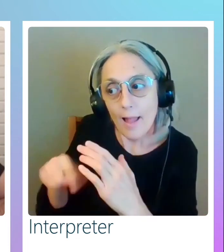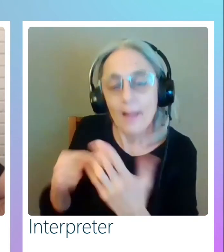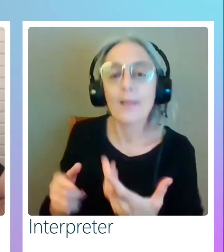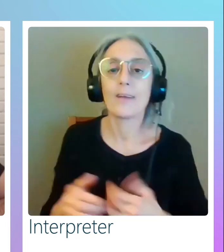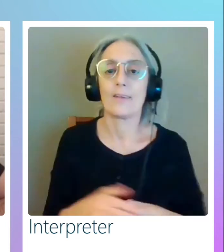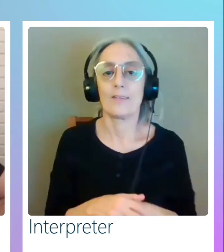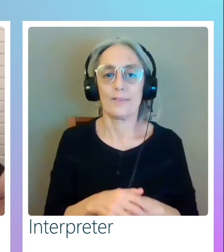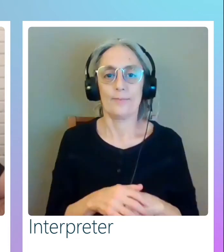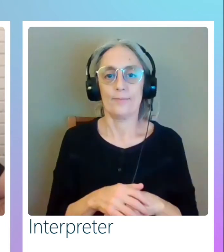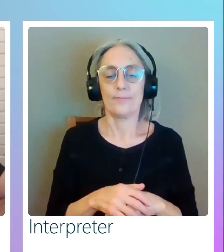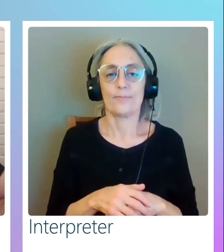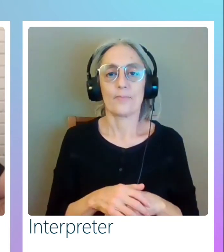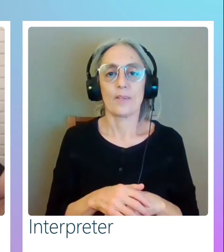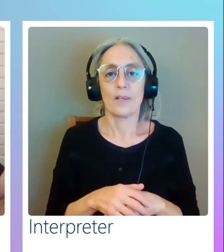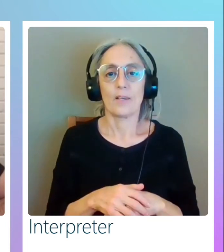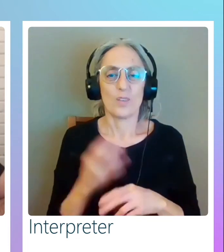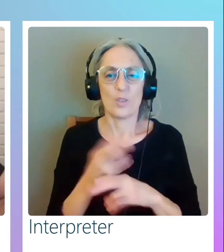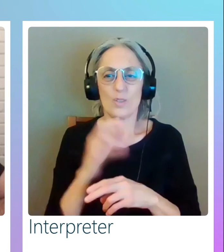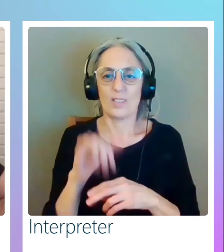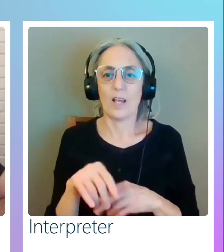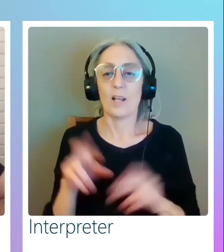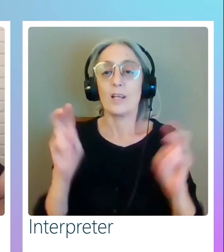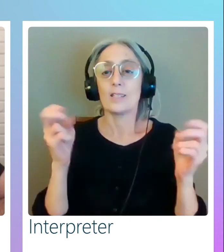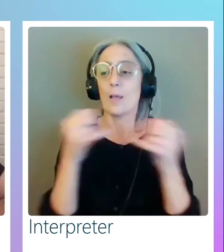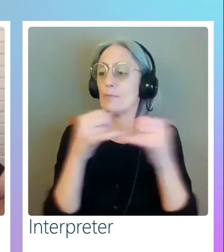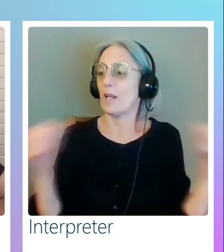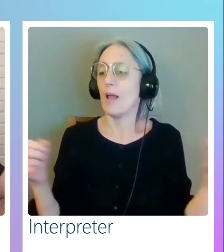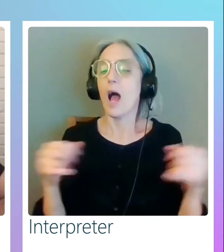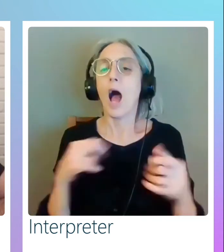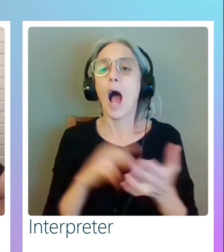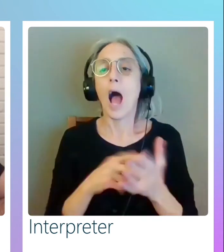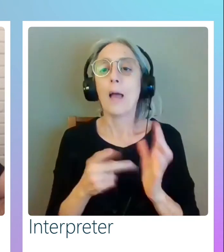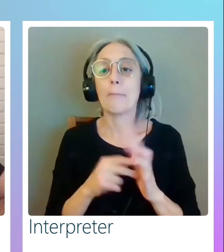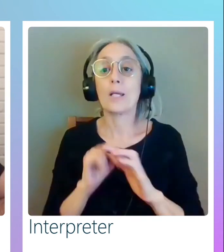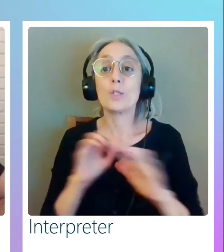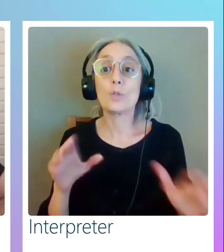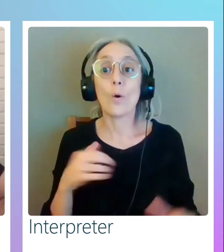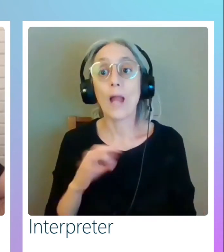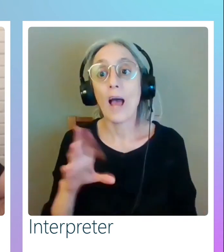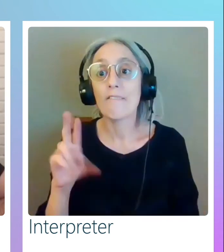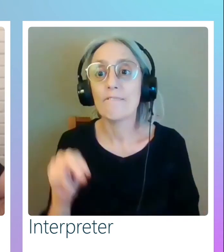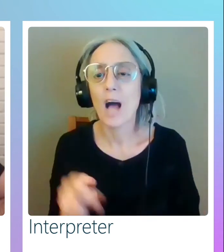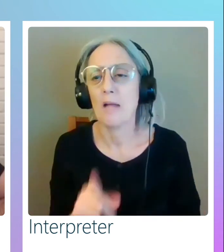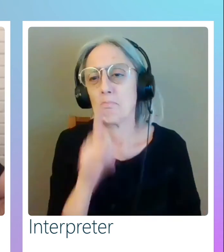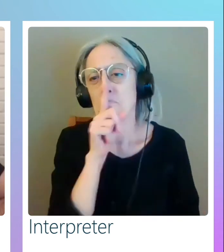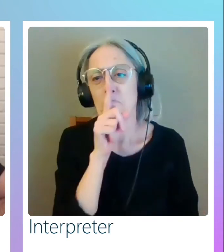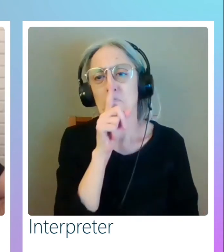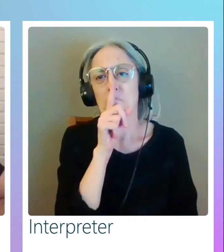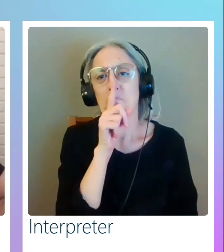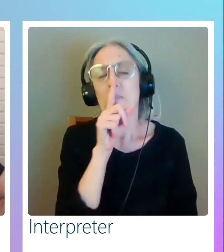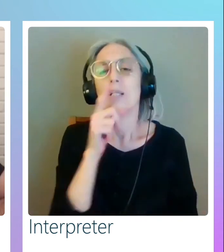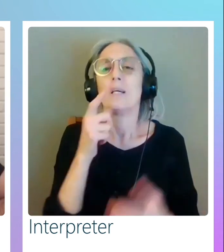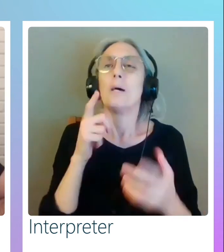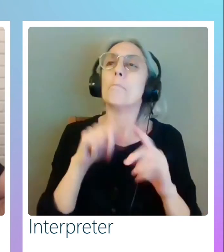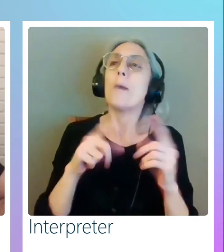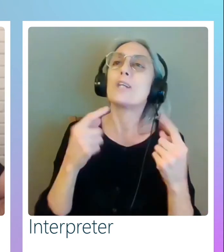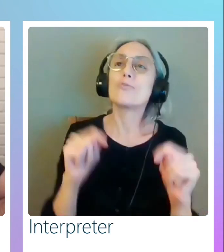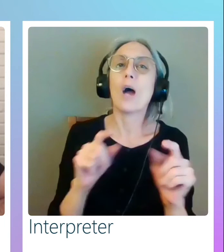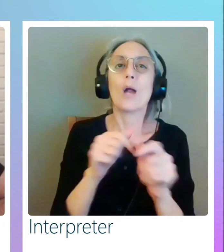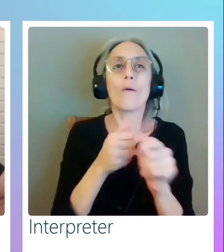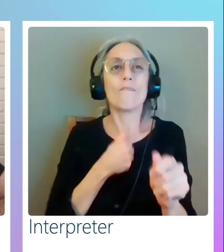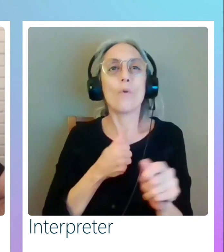that pre-header. And subject line, I'm not saying don't be fun, but let's try to stay away from